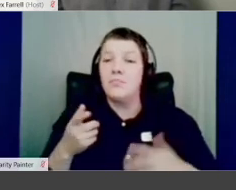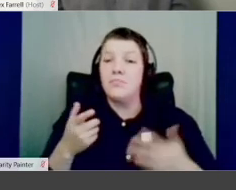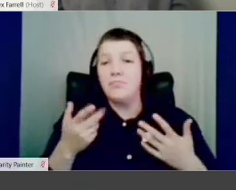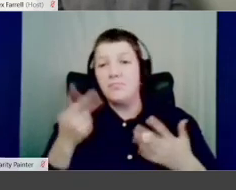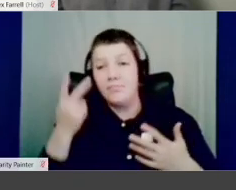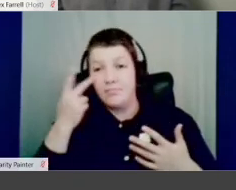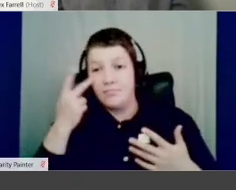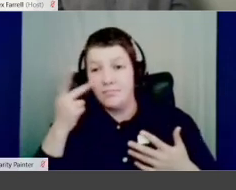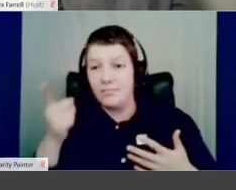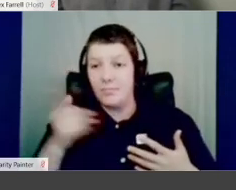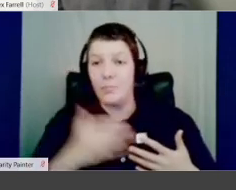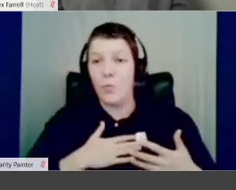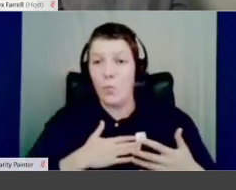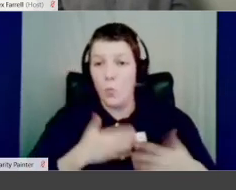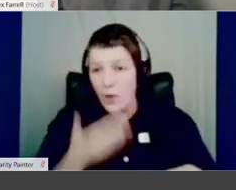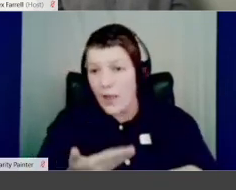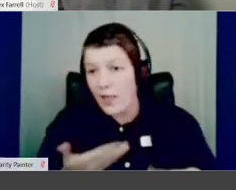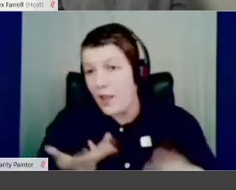thing.